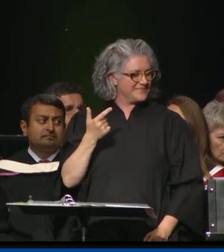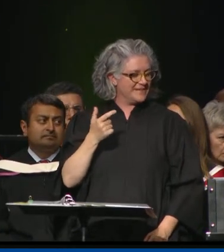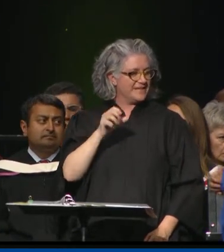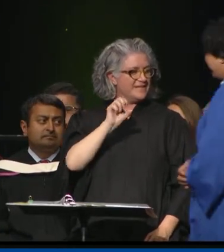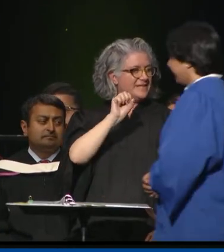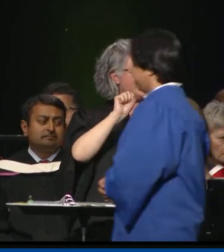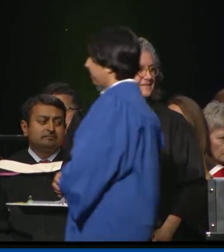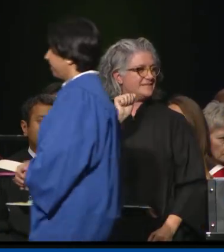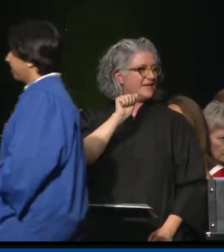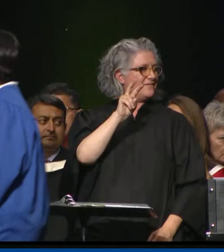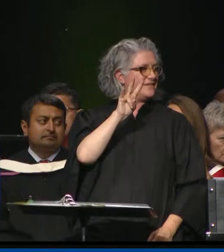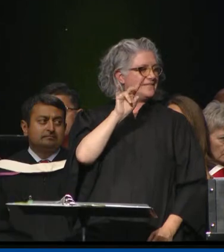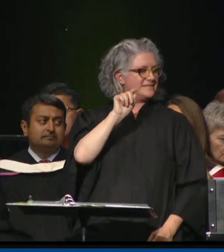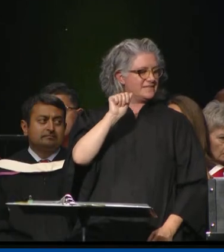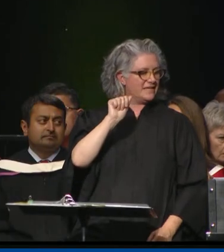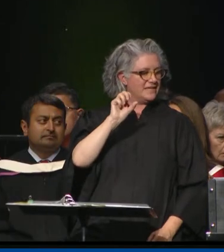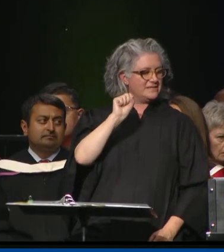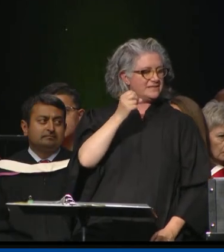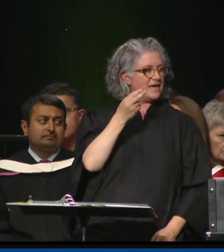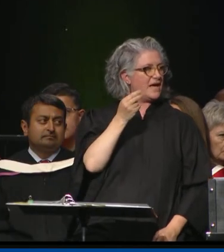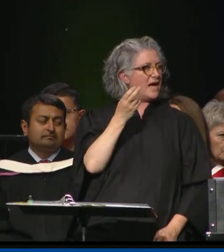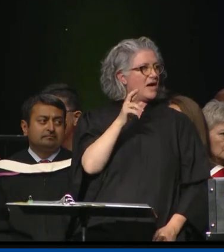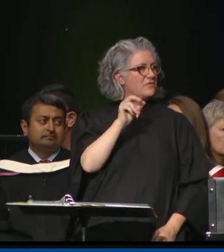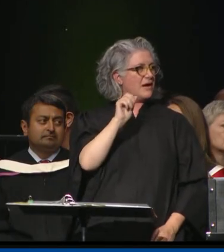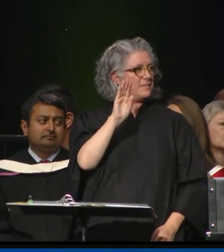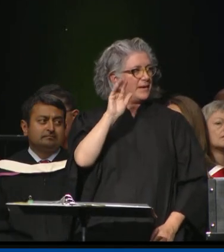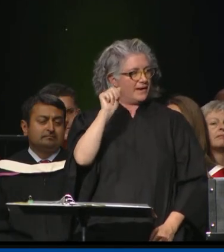Savita Saharawat.